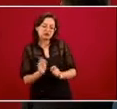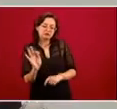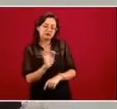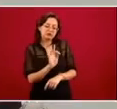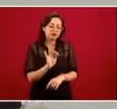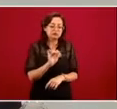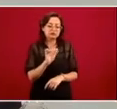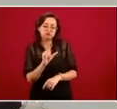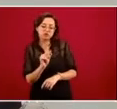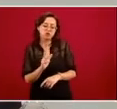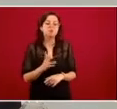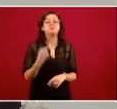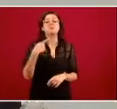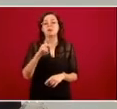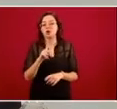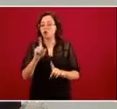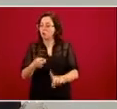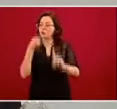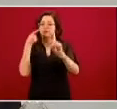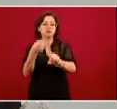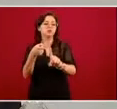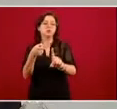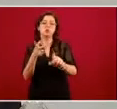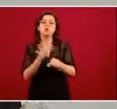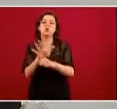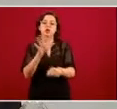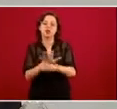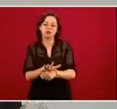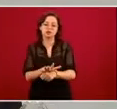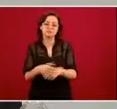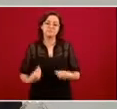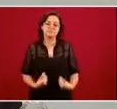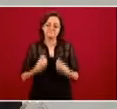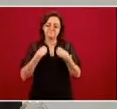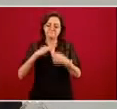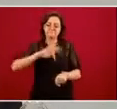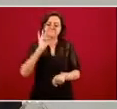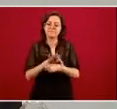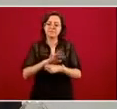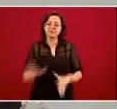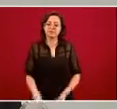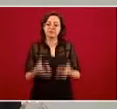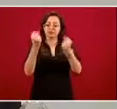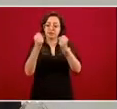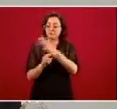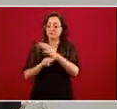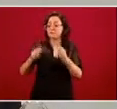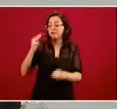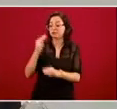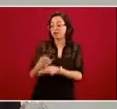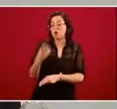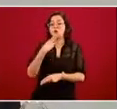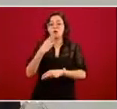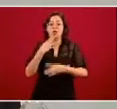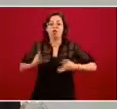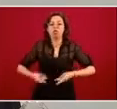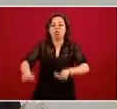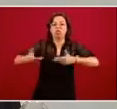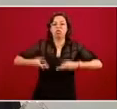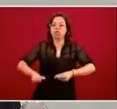interpreted, but the objective is the same: to save lives, to utilize the